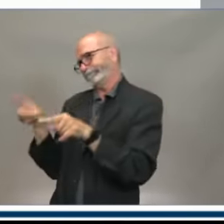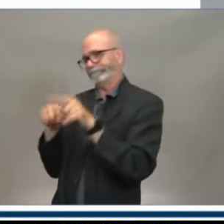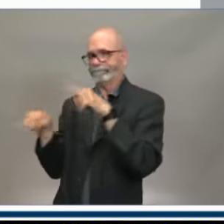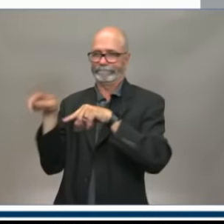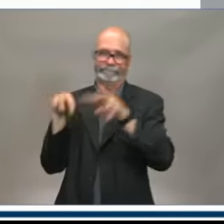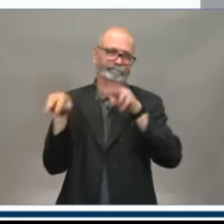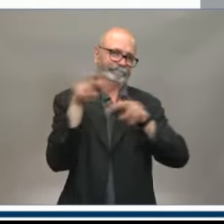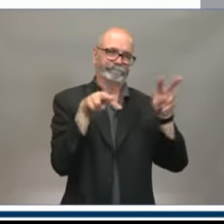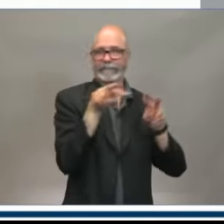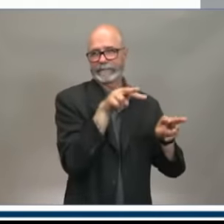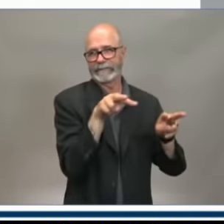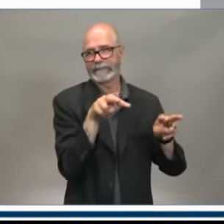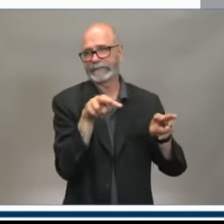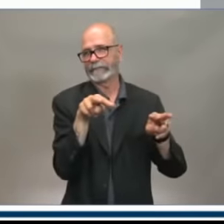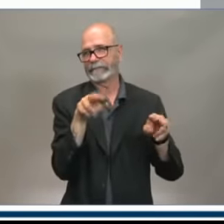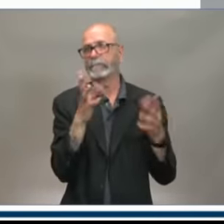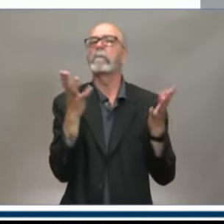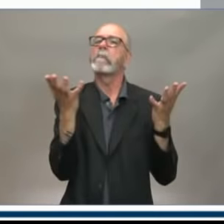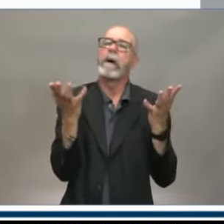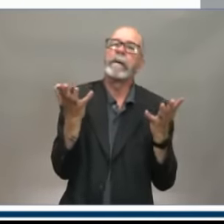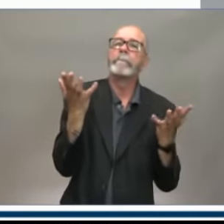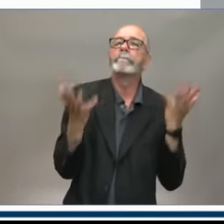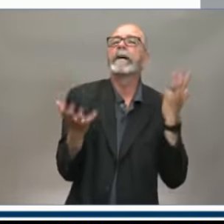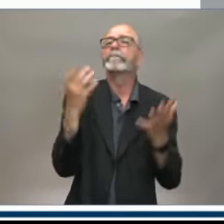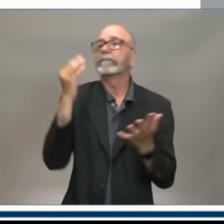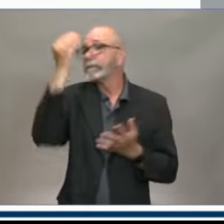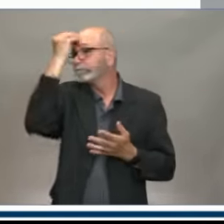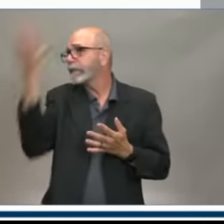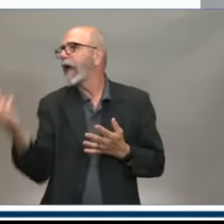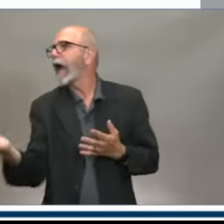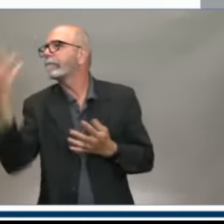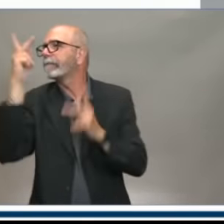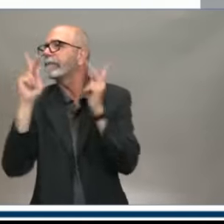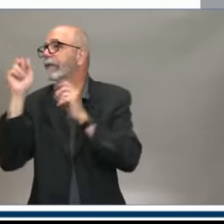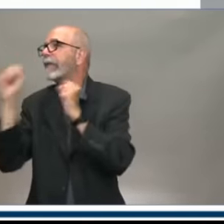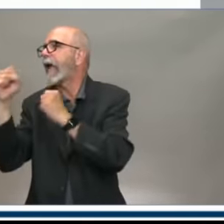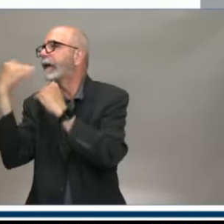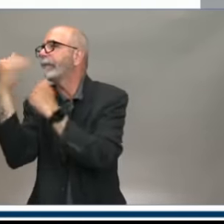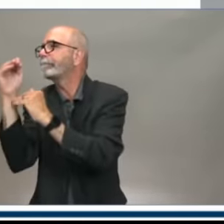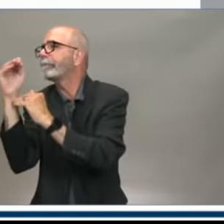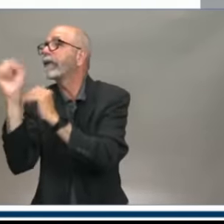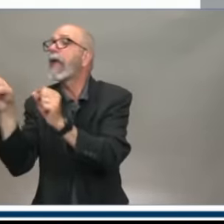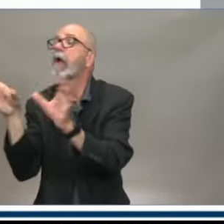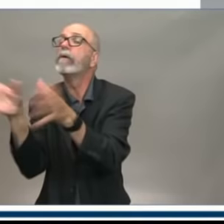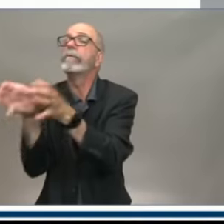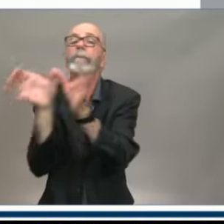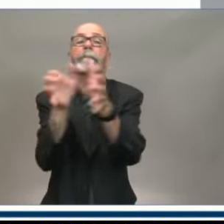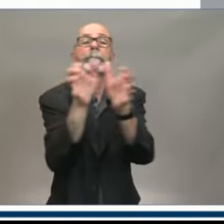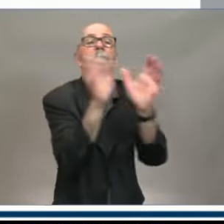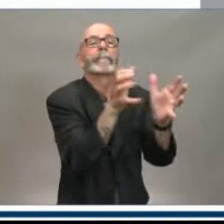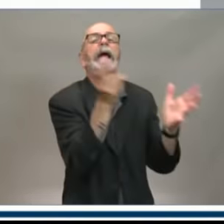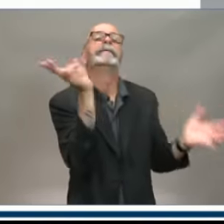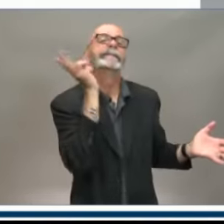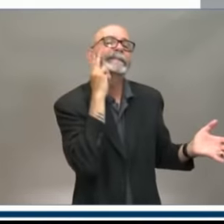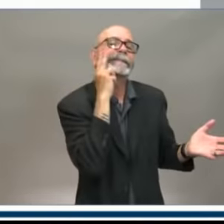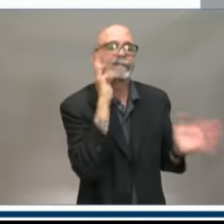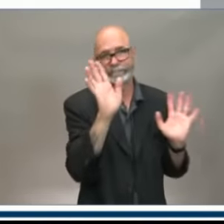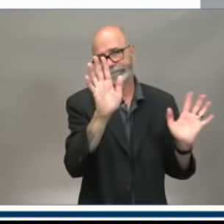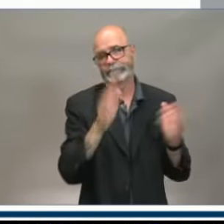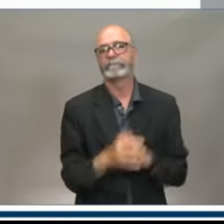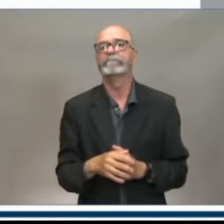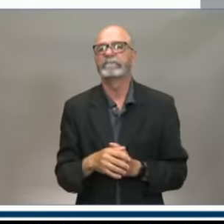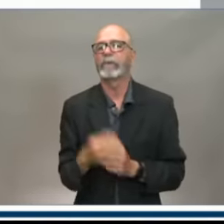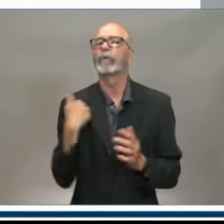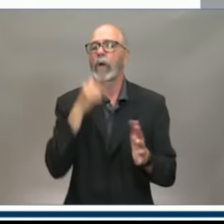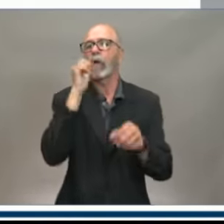continue, but expand perhaps the numbers and the ways they're able to do things. And so we're actively looking at as part of bringing that forward